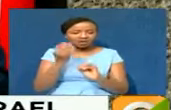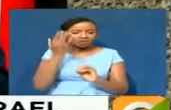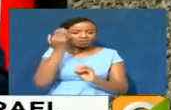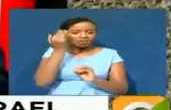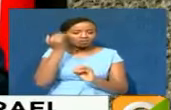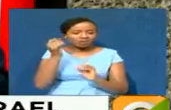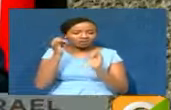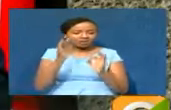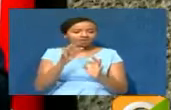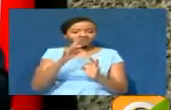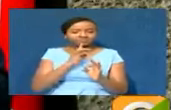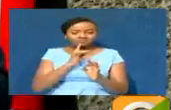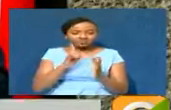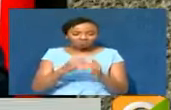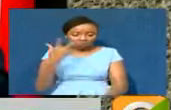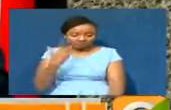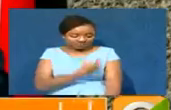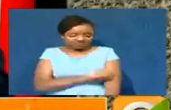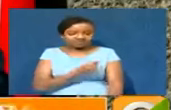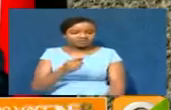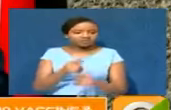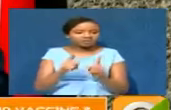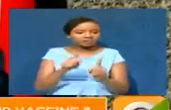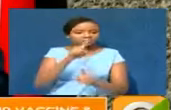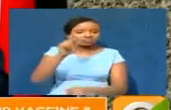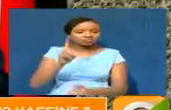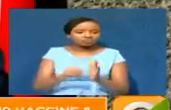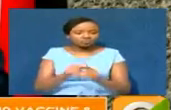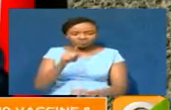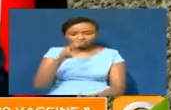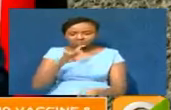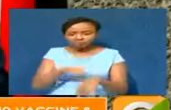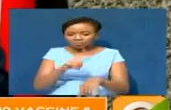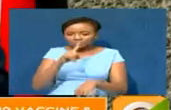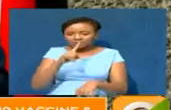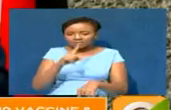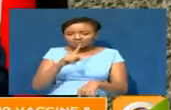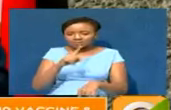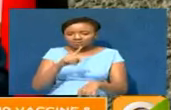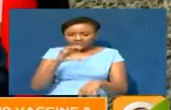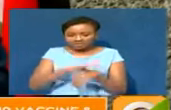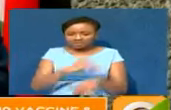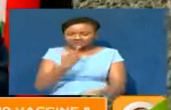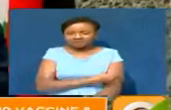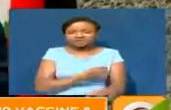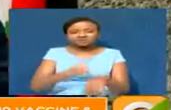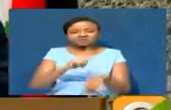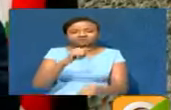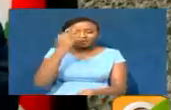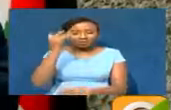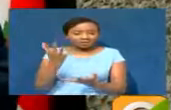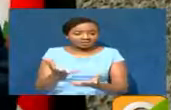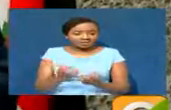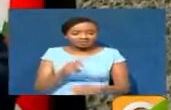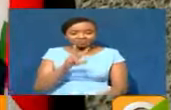even when you say vaccinated, the issue should be when were you vaccinated before you became ill. As you know, it takes 2 to 3